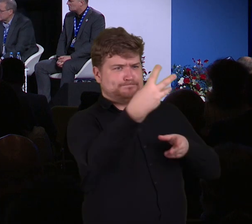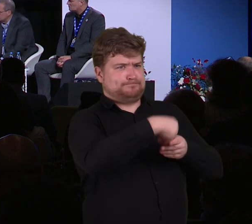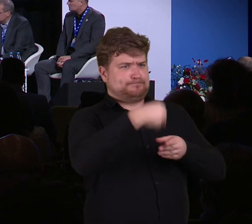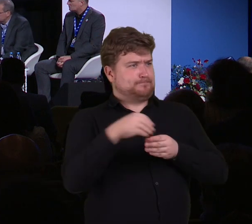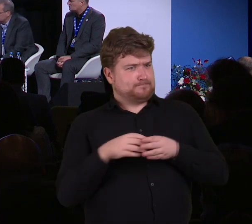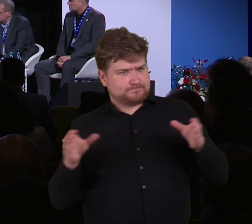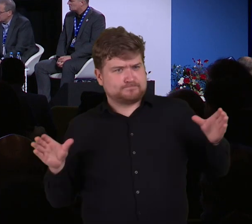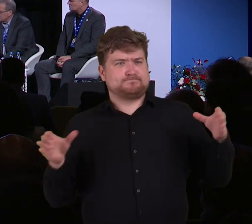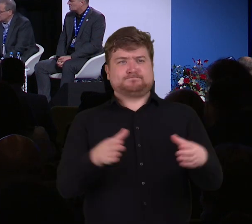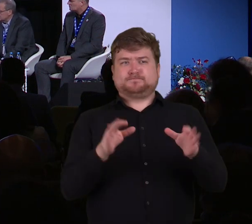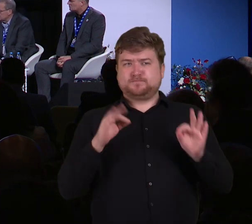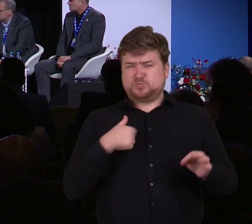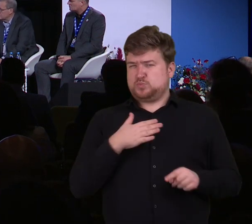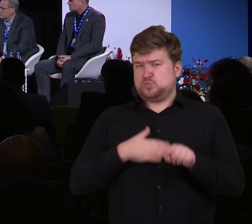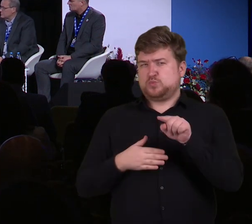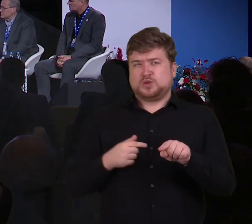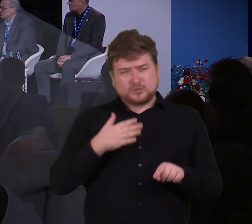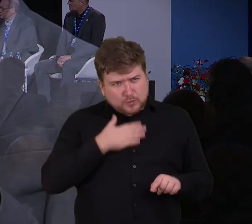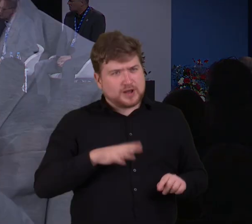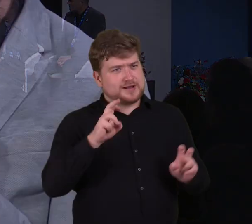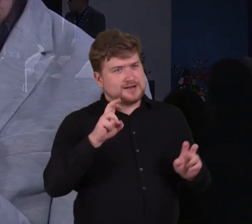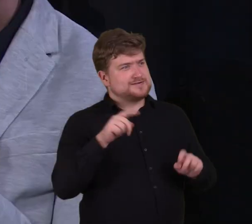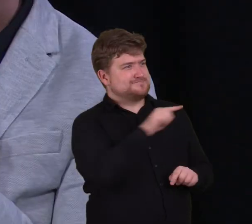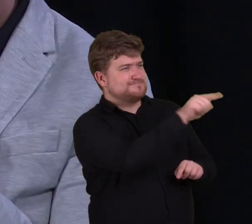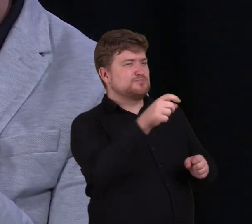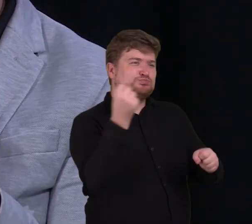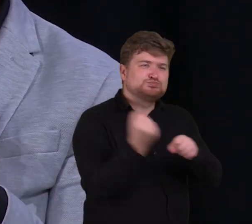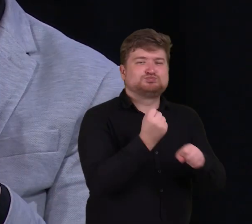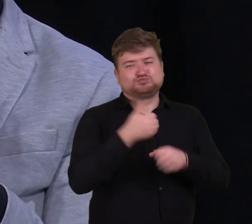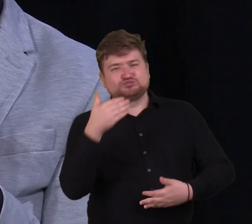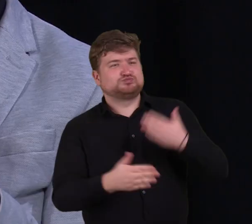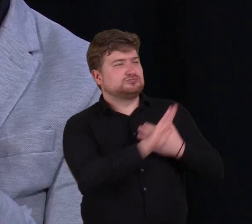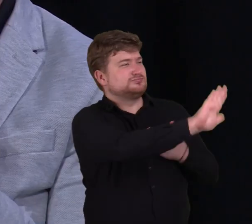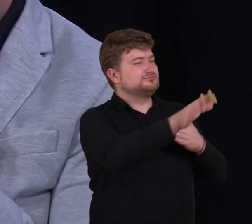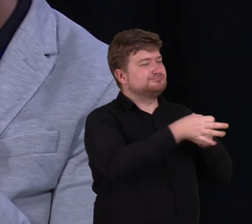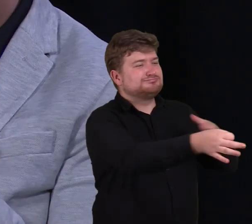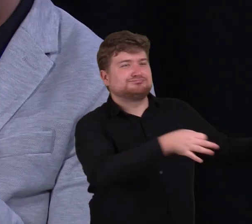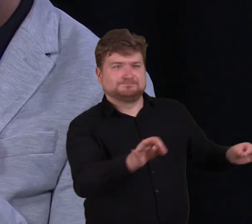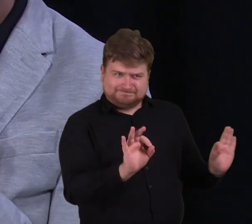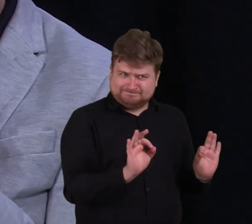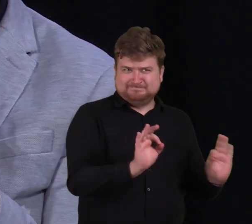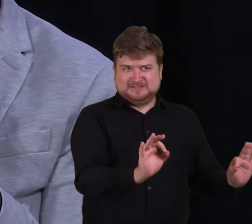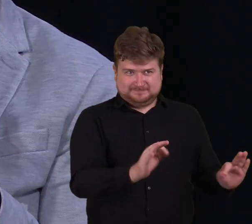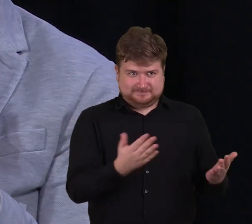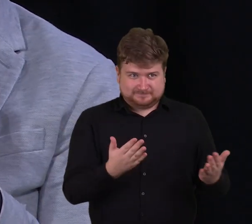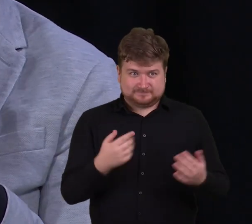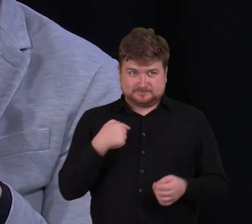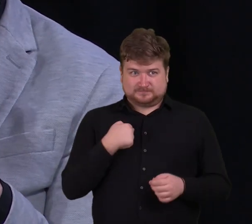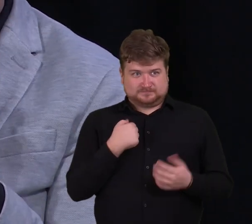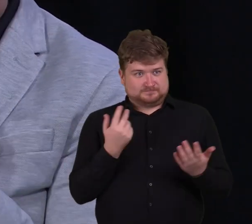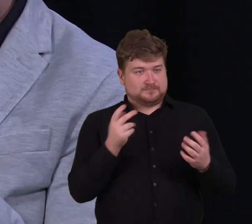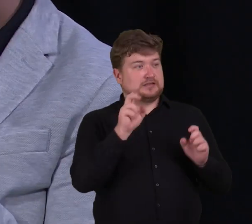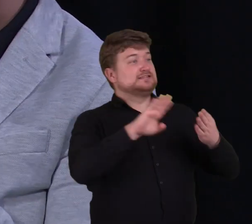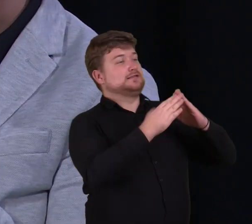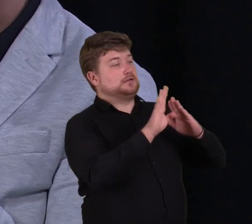covering like Brno and area. It's covering Brno and area, functional urban area, but local action groups are